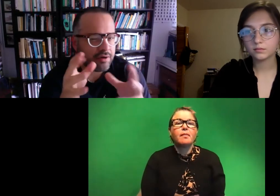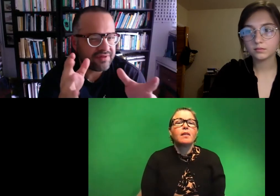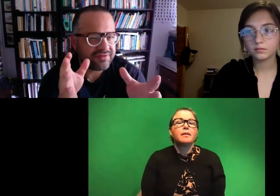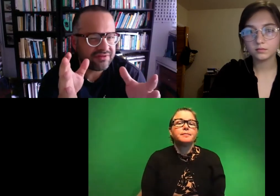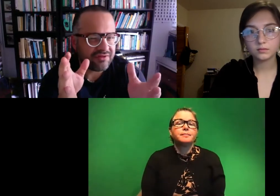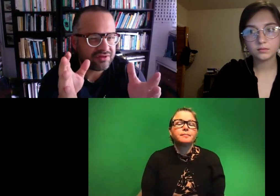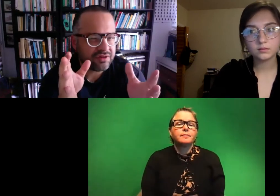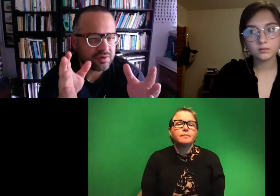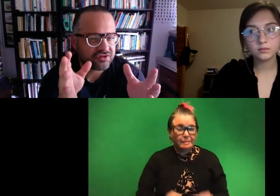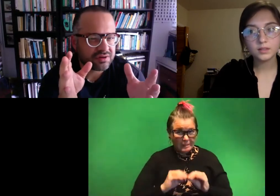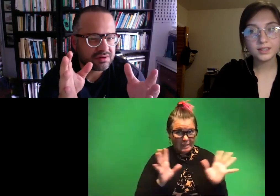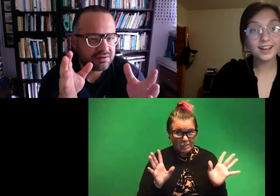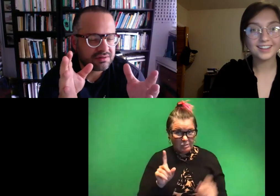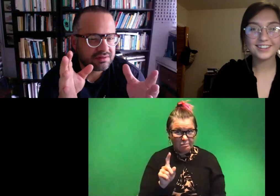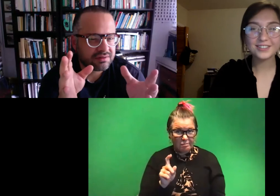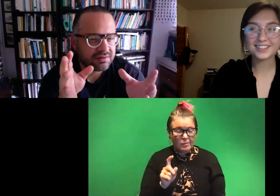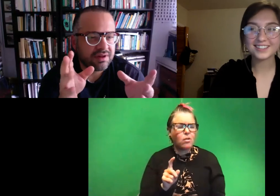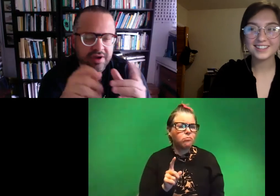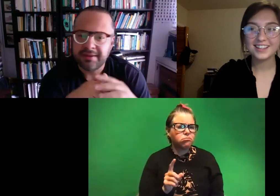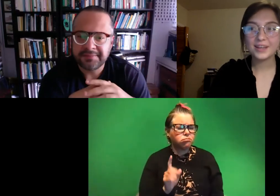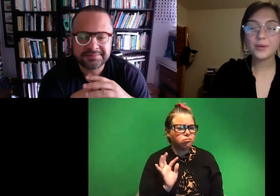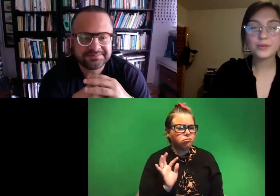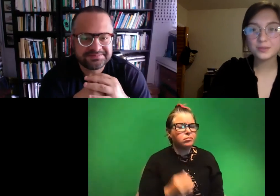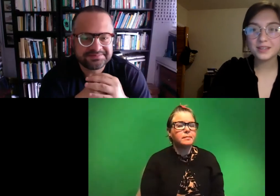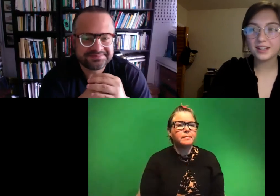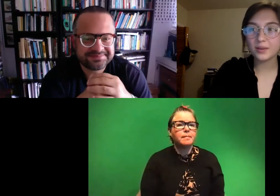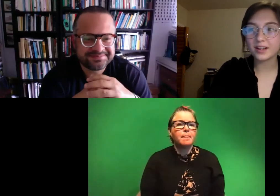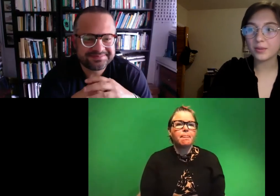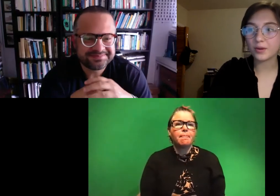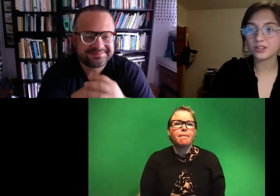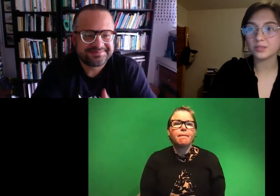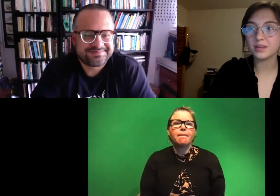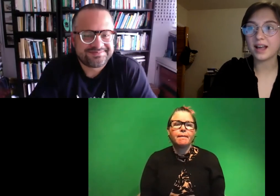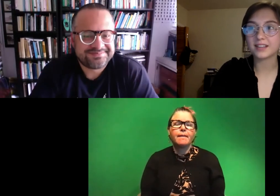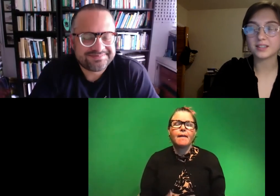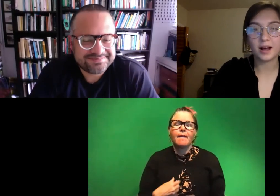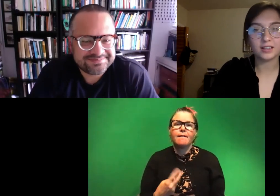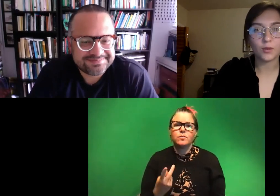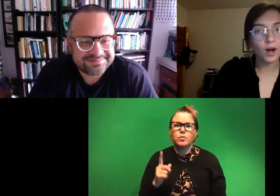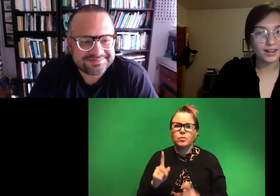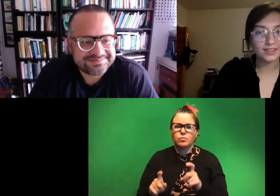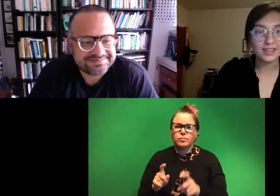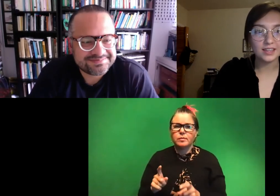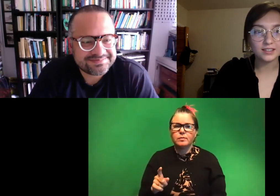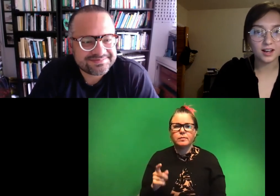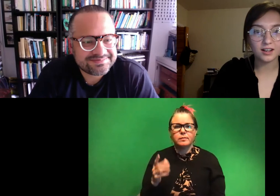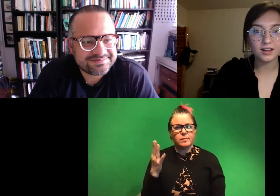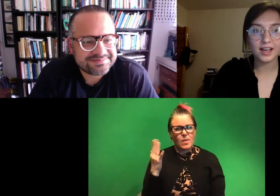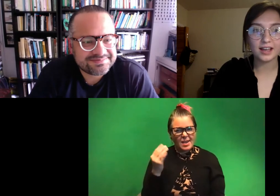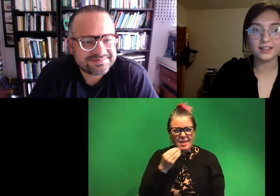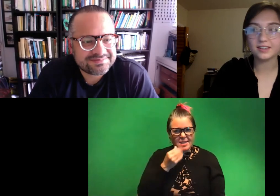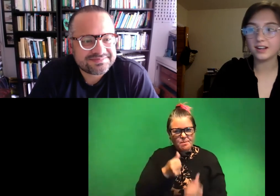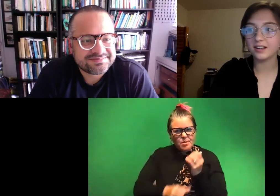I don't know if this answered your question. Yeah, no, it does. Okay. Yeah, we were just being, we had a couple questions being asked about, like, why did they eat